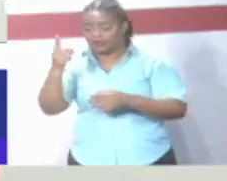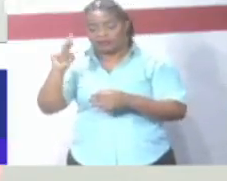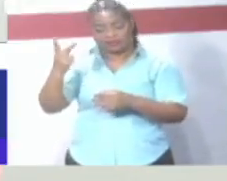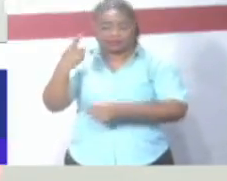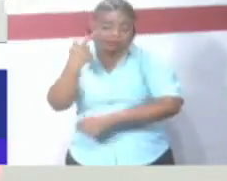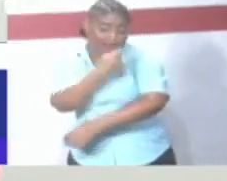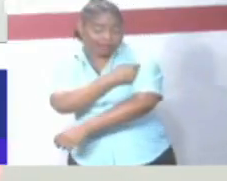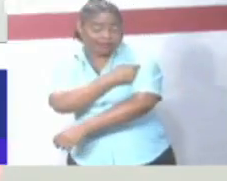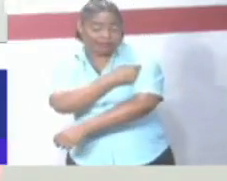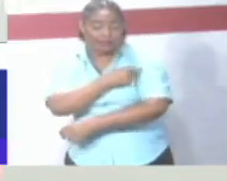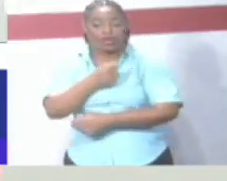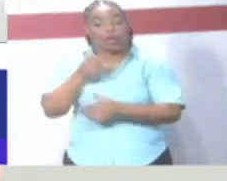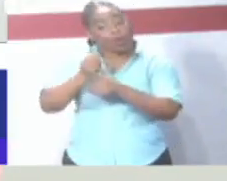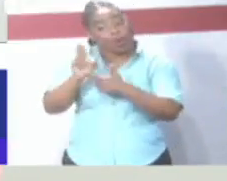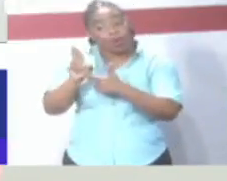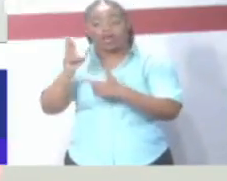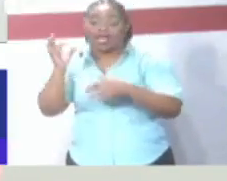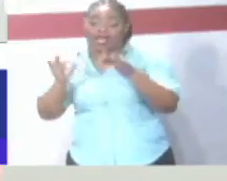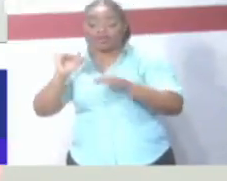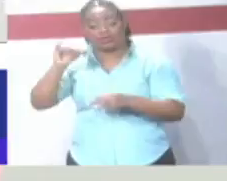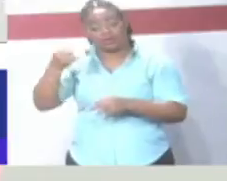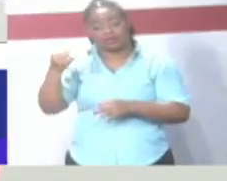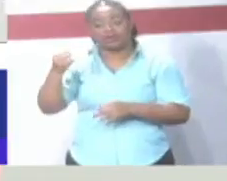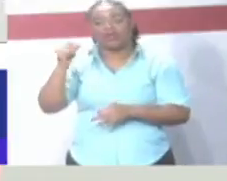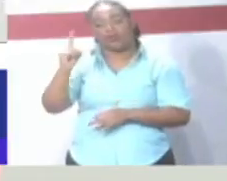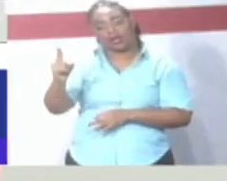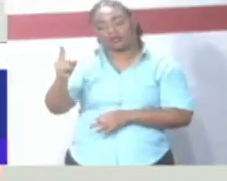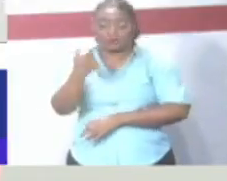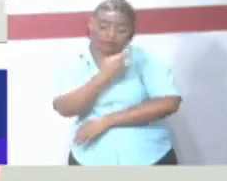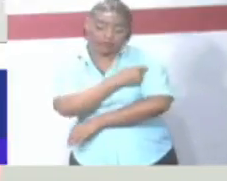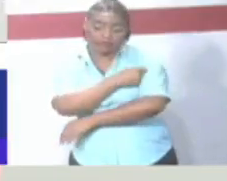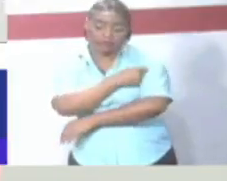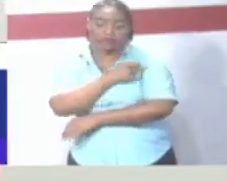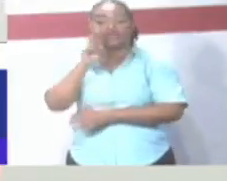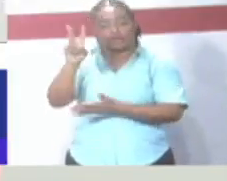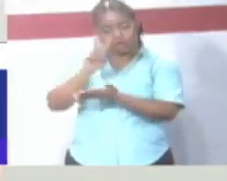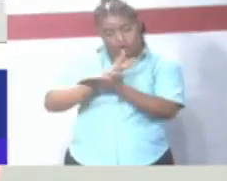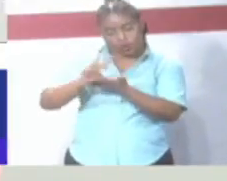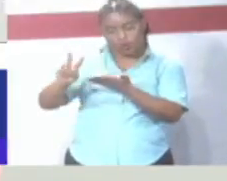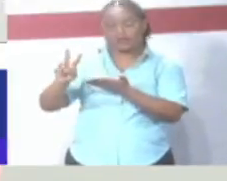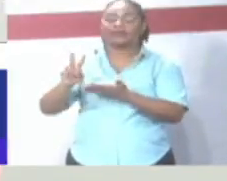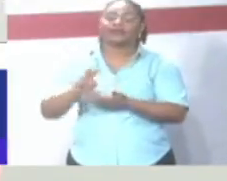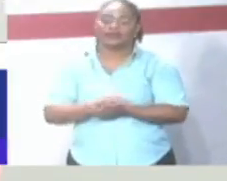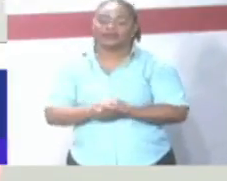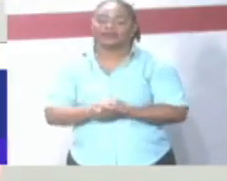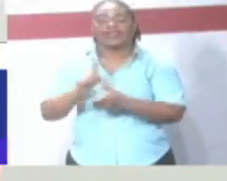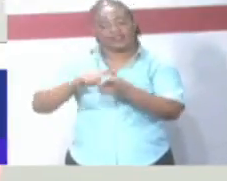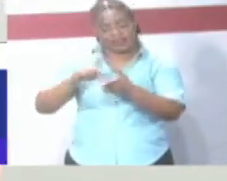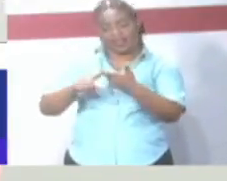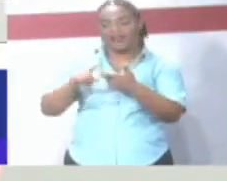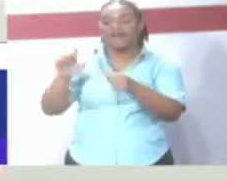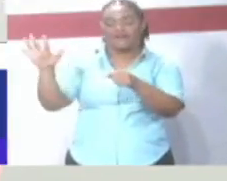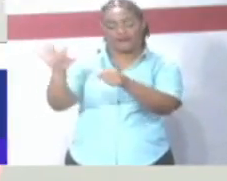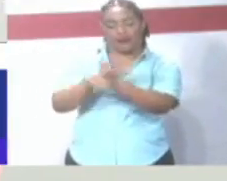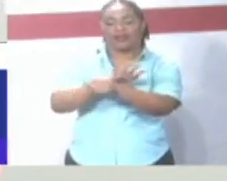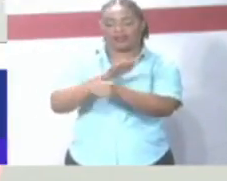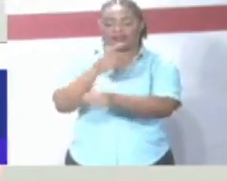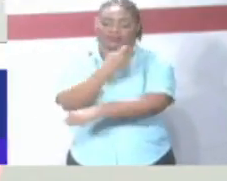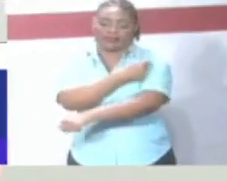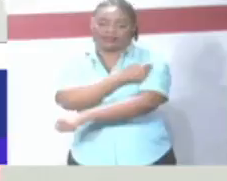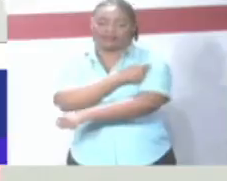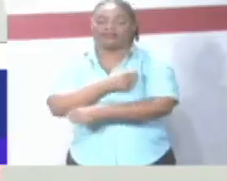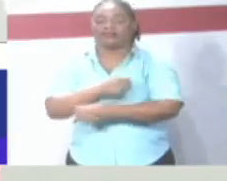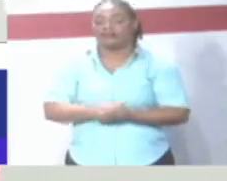to 12 weeks, which of course is dependent on the type of vaccine, and also that 2-week period.